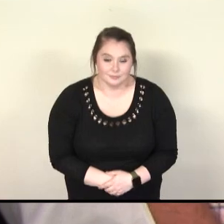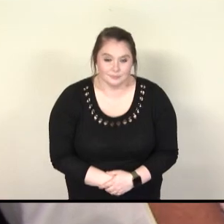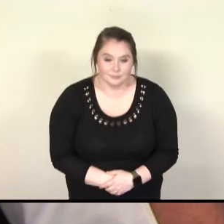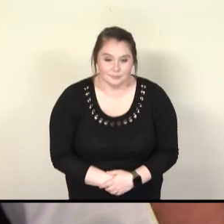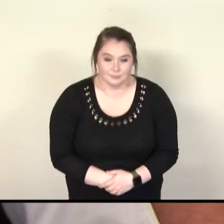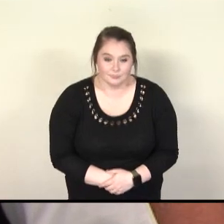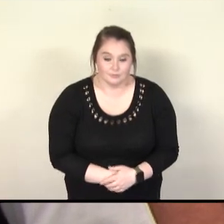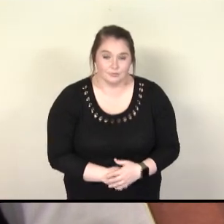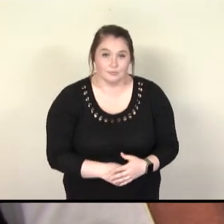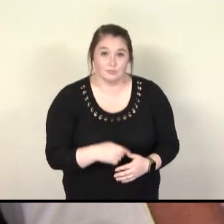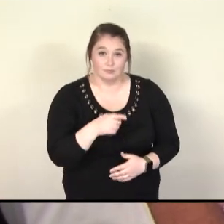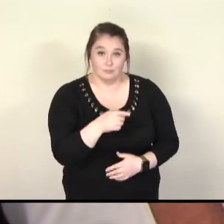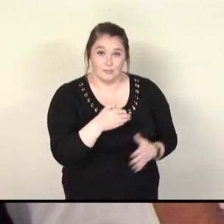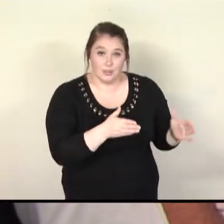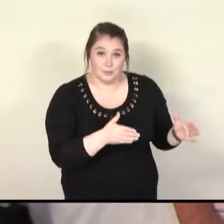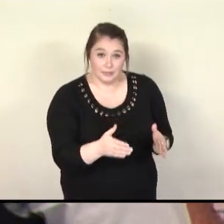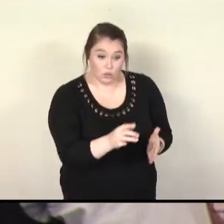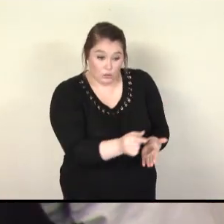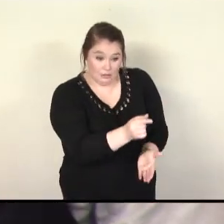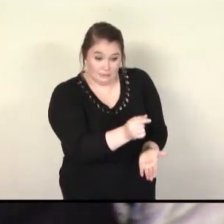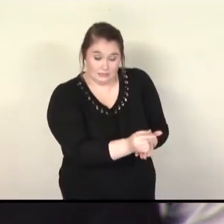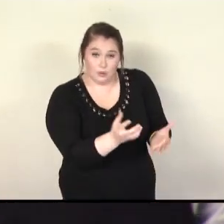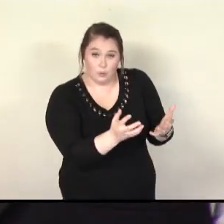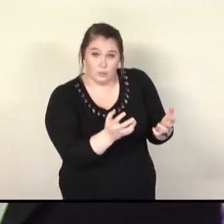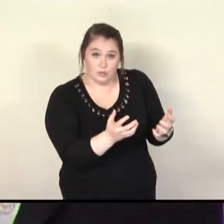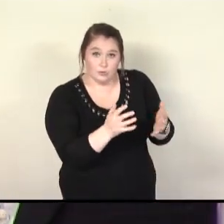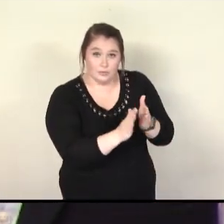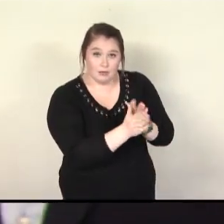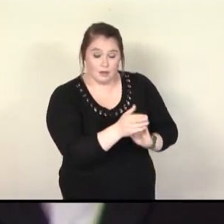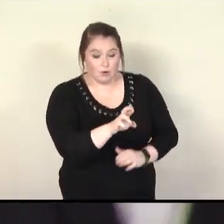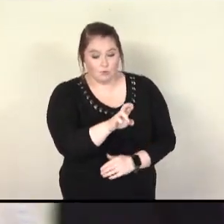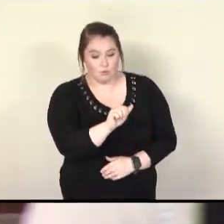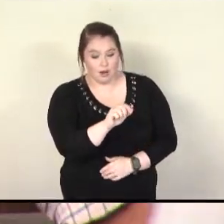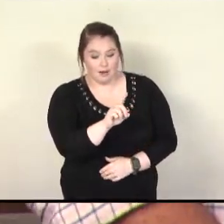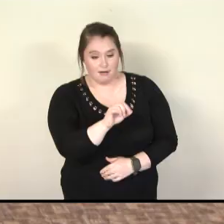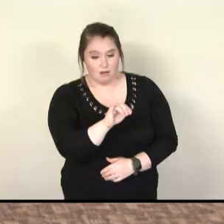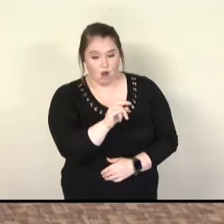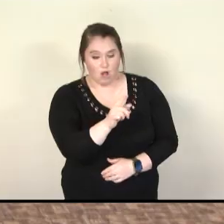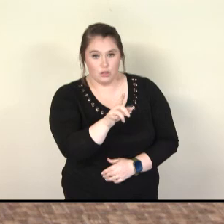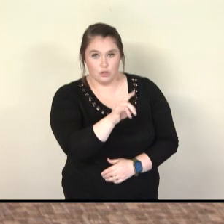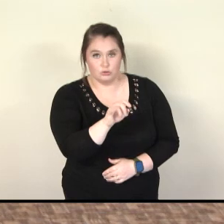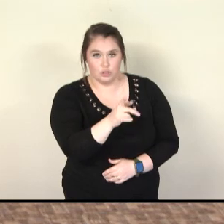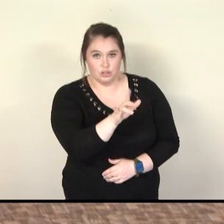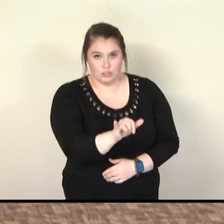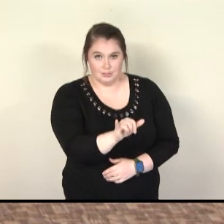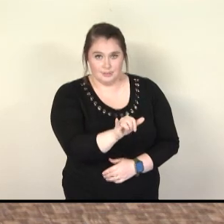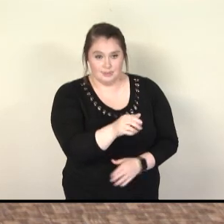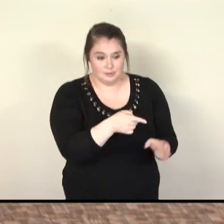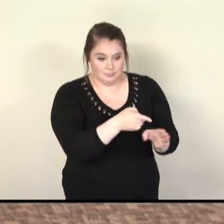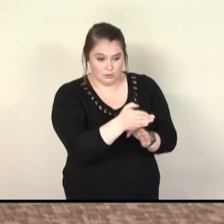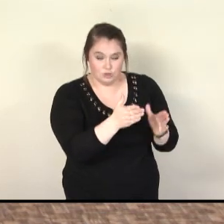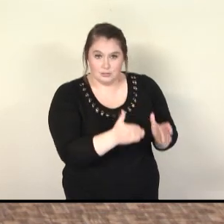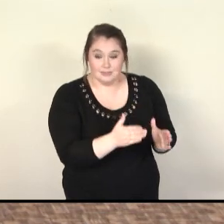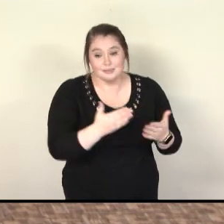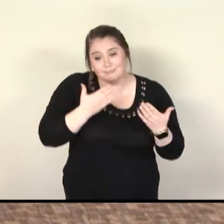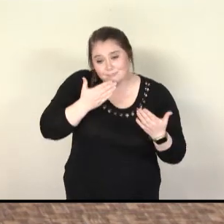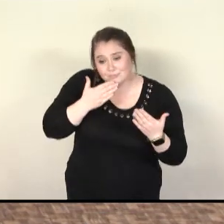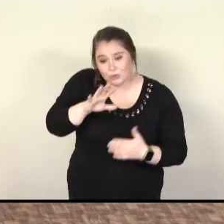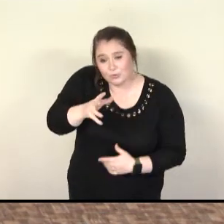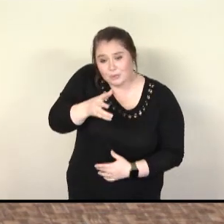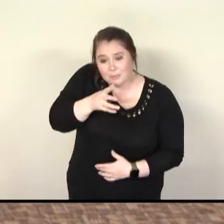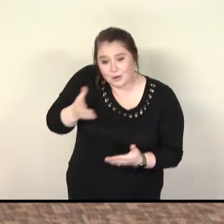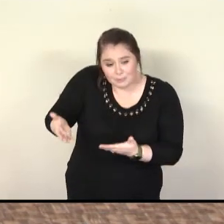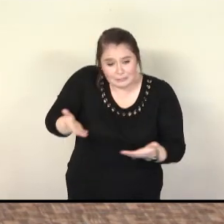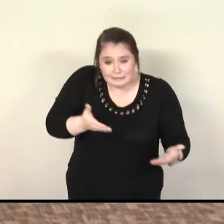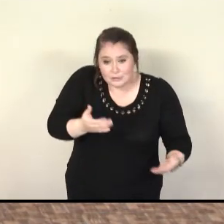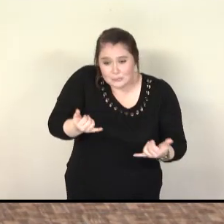When he graduates, he wants to be a radiology technologist. Thank you to his mother, Diana Gallardo, for being here tonight and sharing your wonderful son